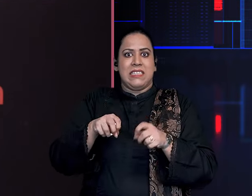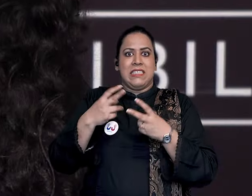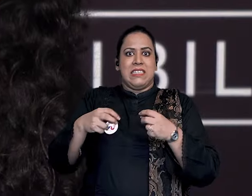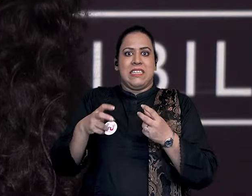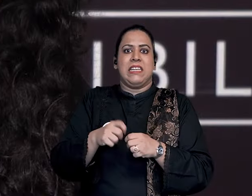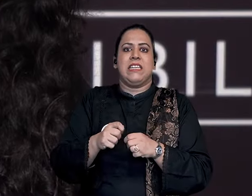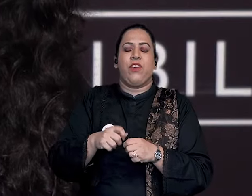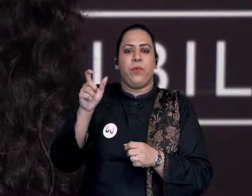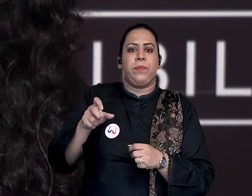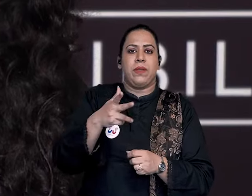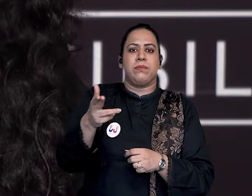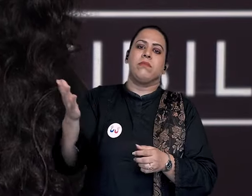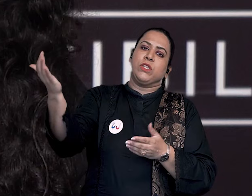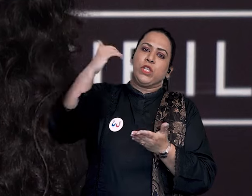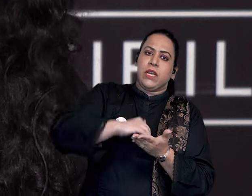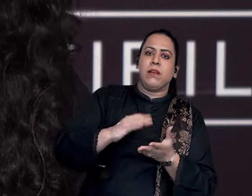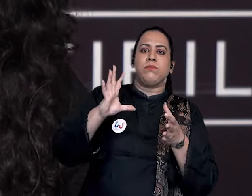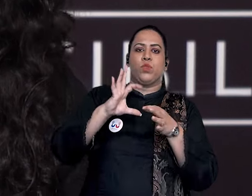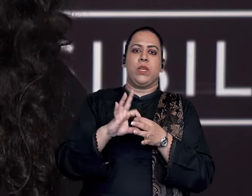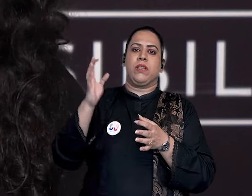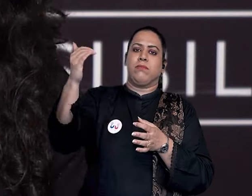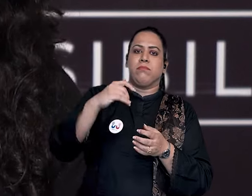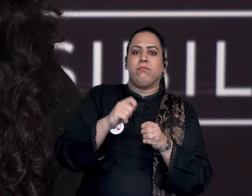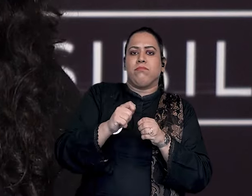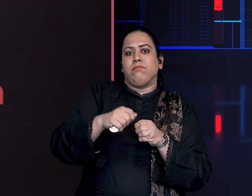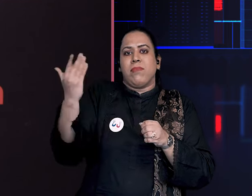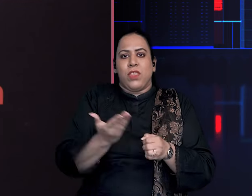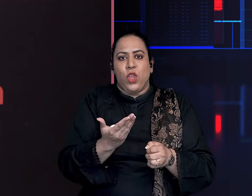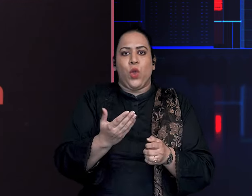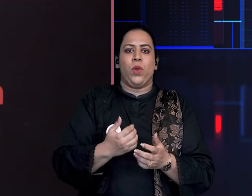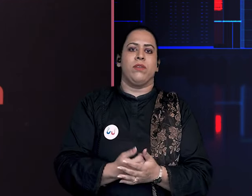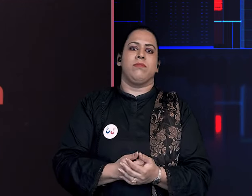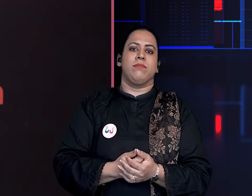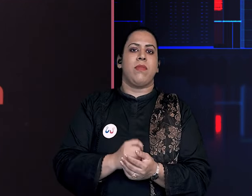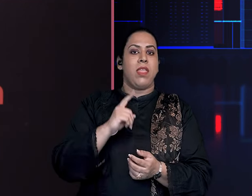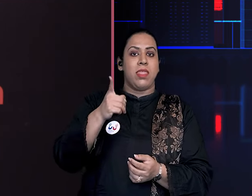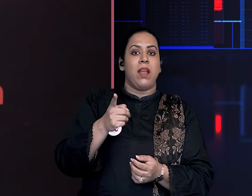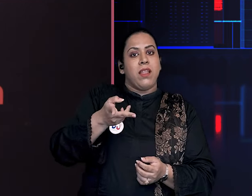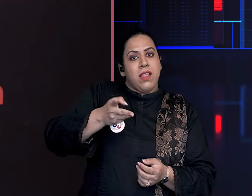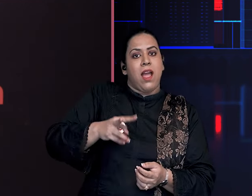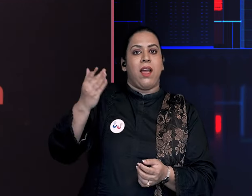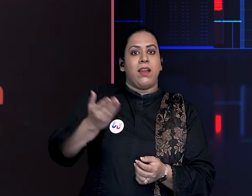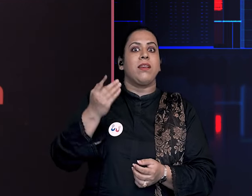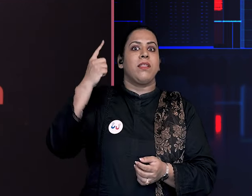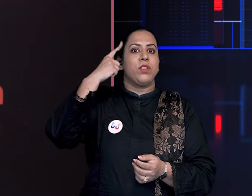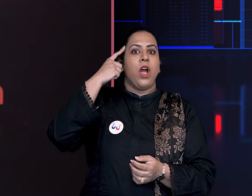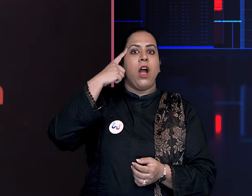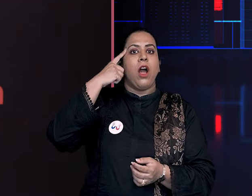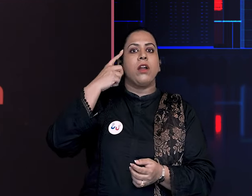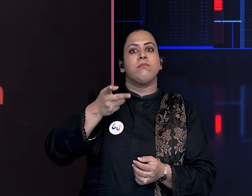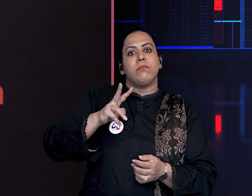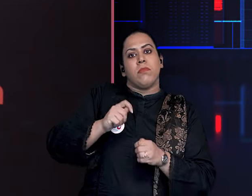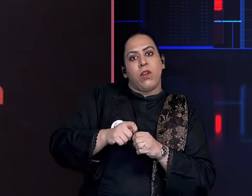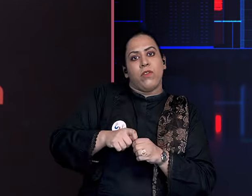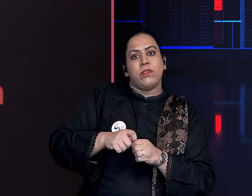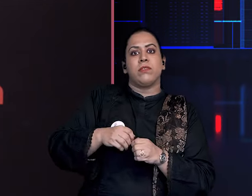and industries in Lahore and Pakistan, they are able to generate business. They are able to run the market.